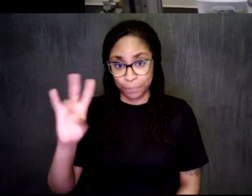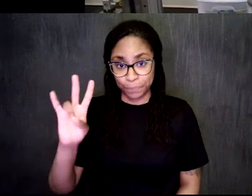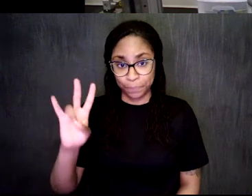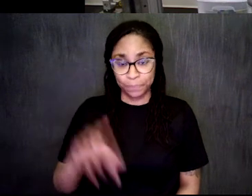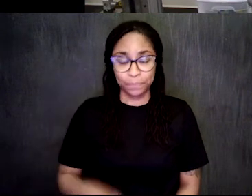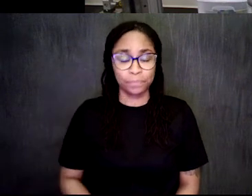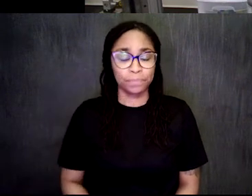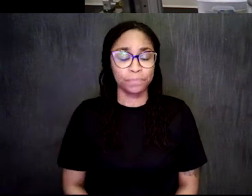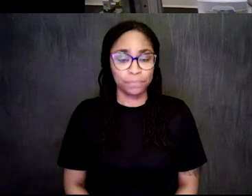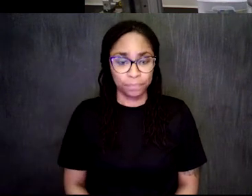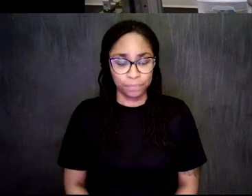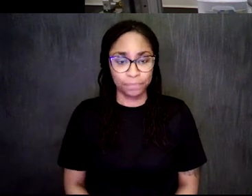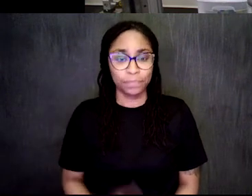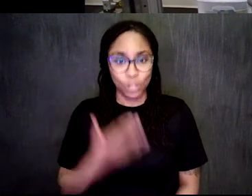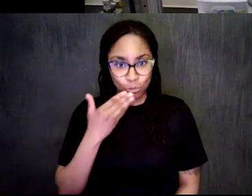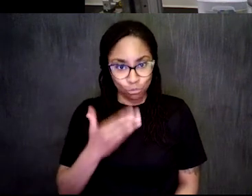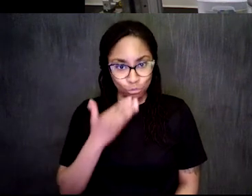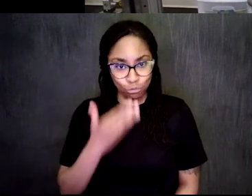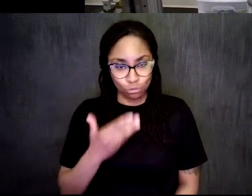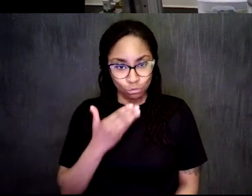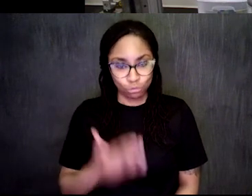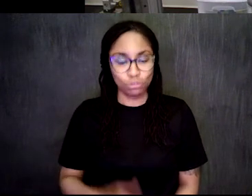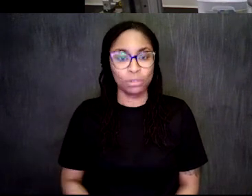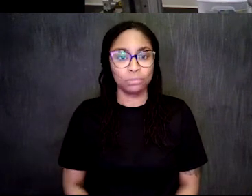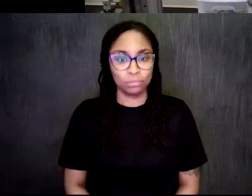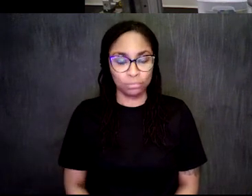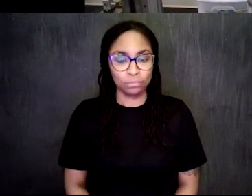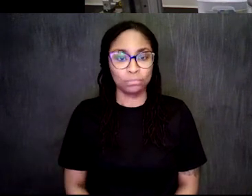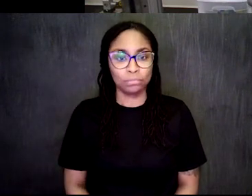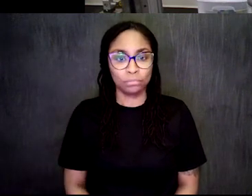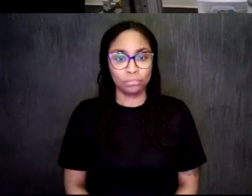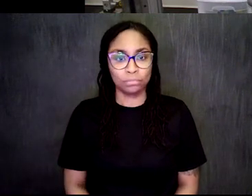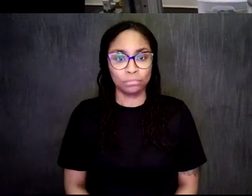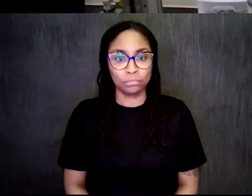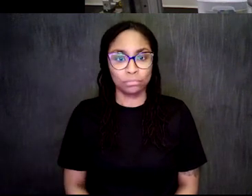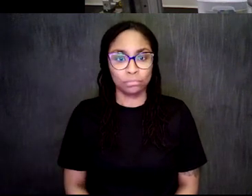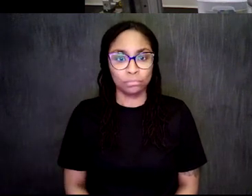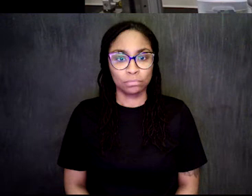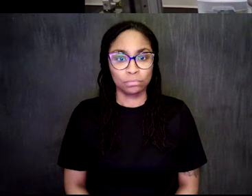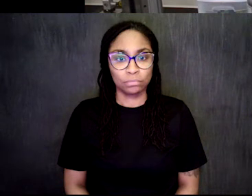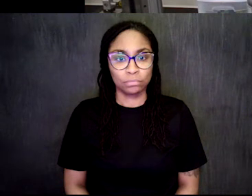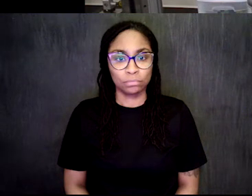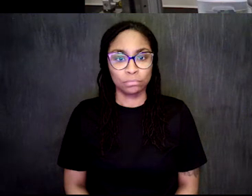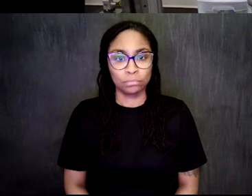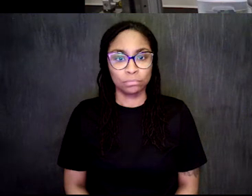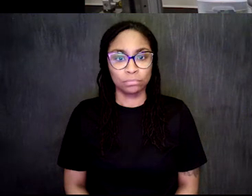Arch. 7. Good. Try to maintain that good quadruped position.